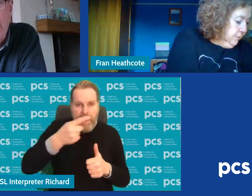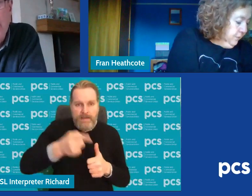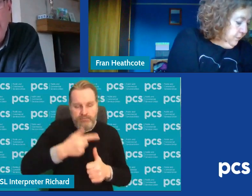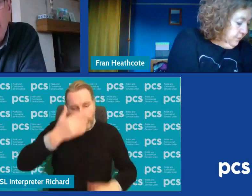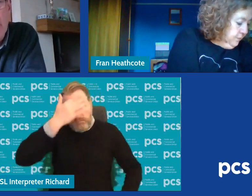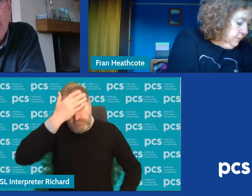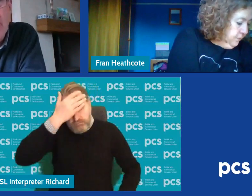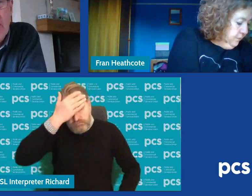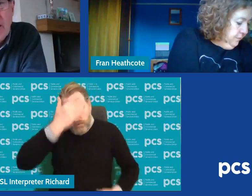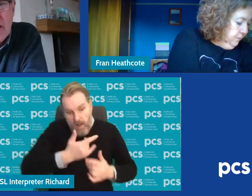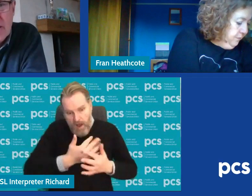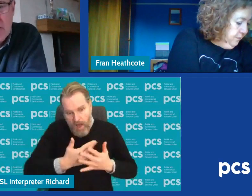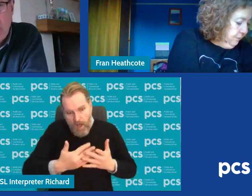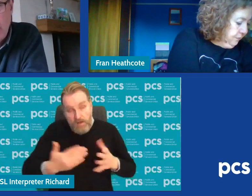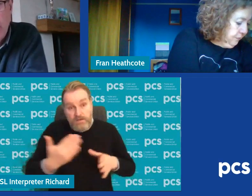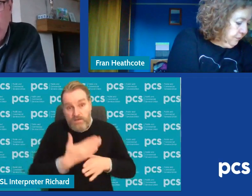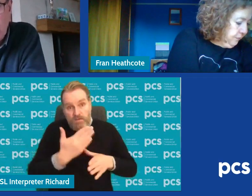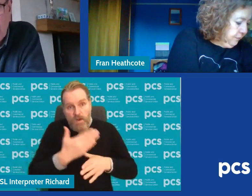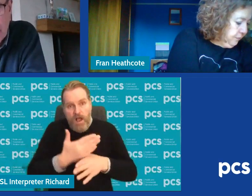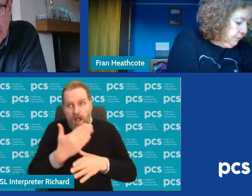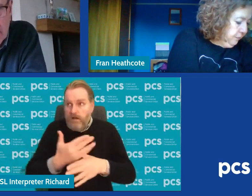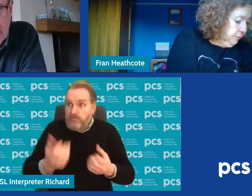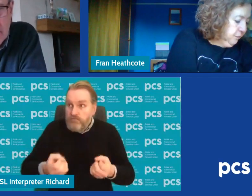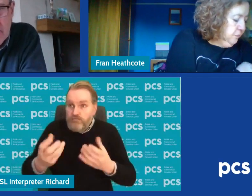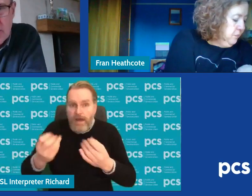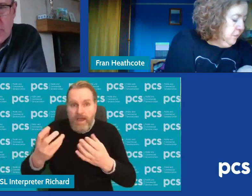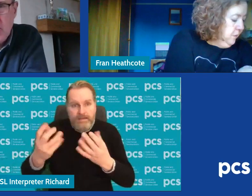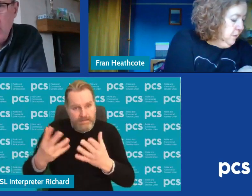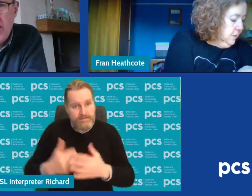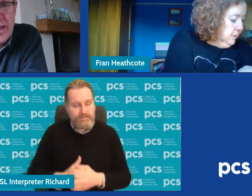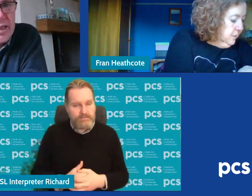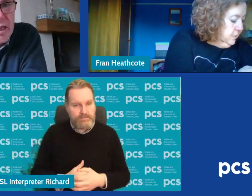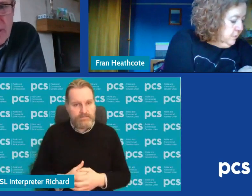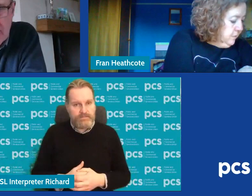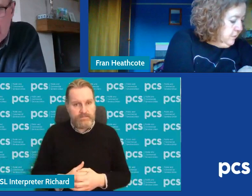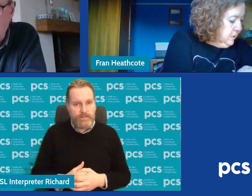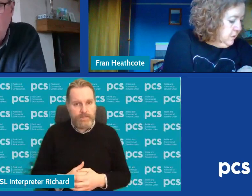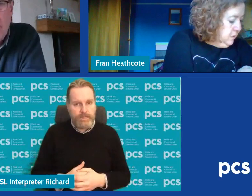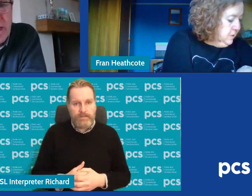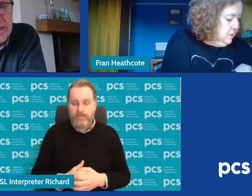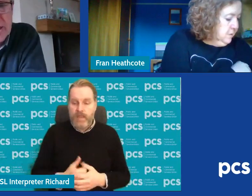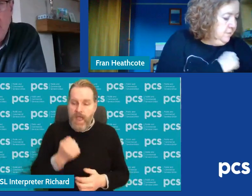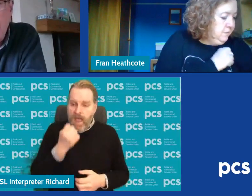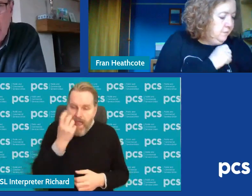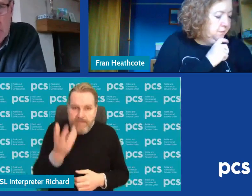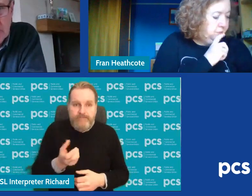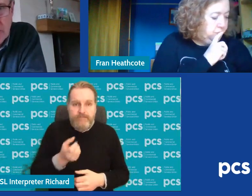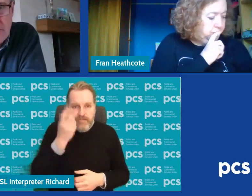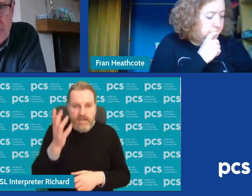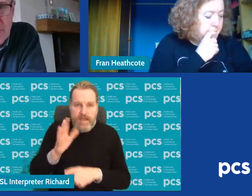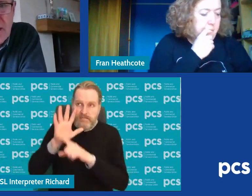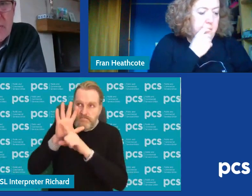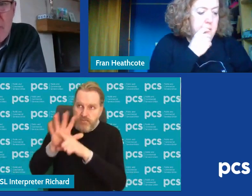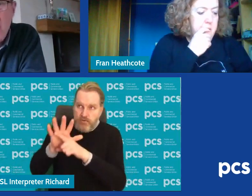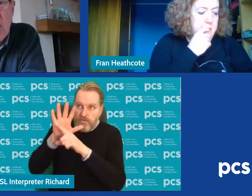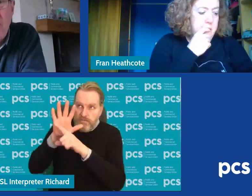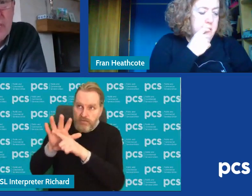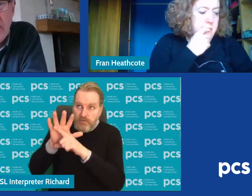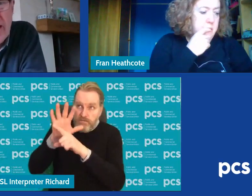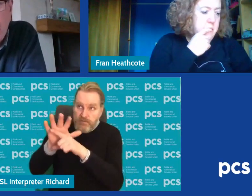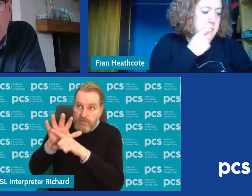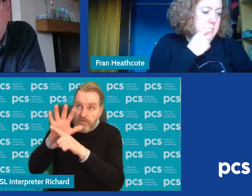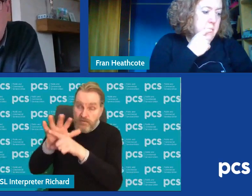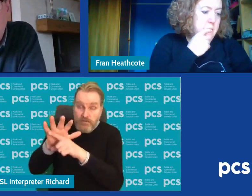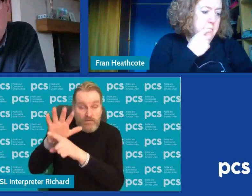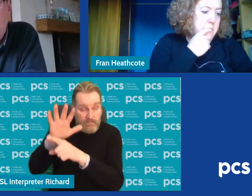Cabinet Office and the government. And I just want to reassure people that we don't let any day pass without pressing them, pushing them. It may well be